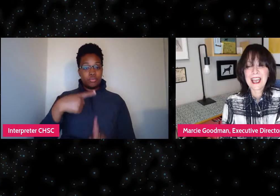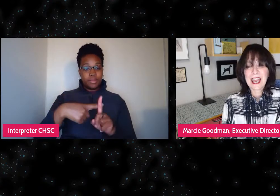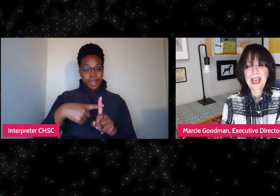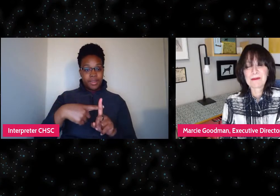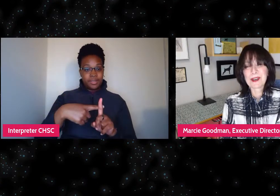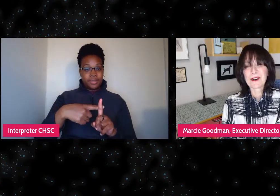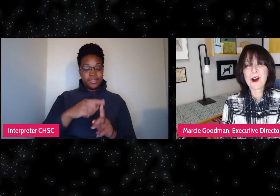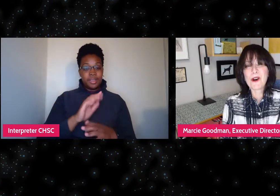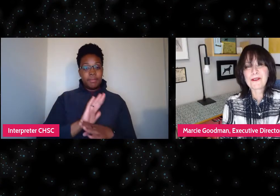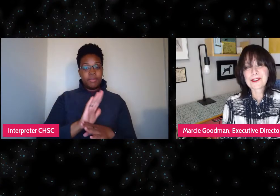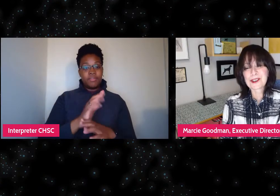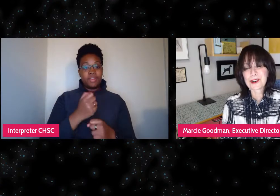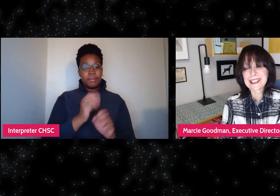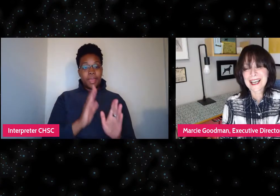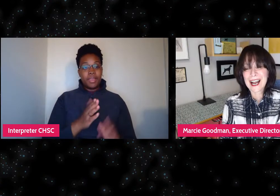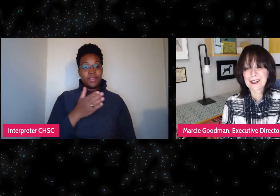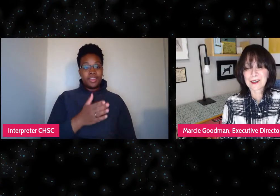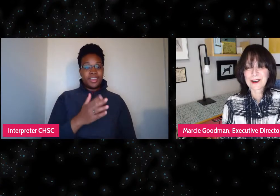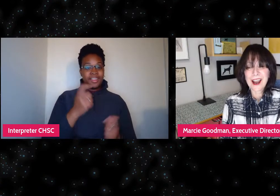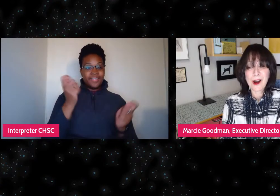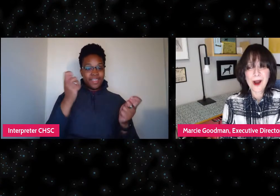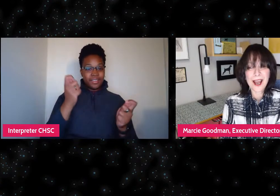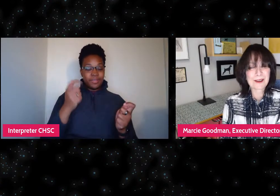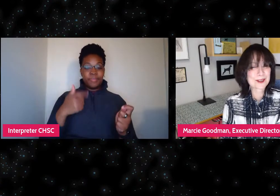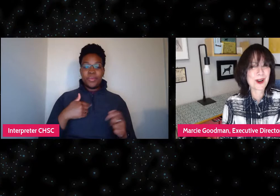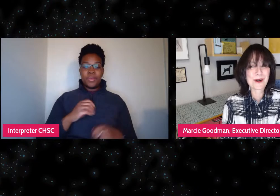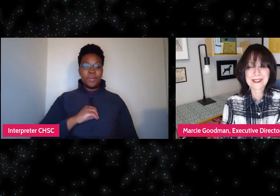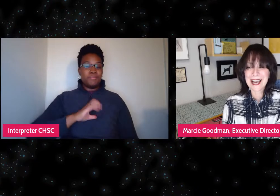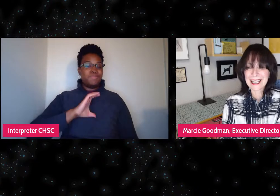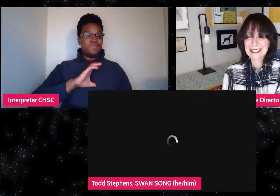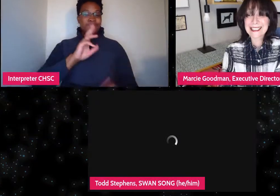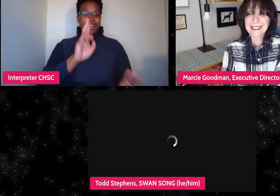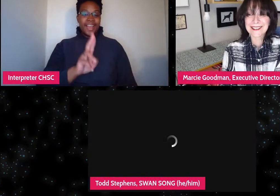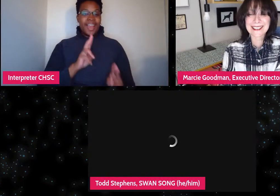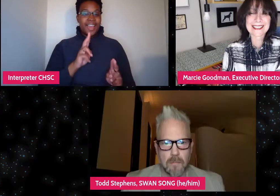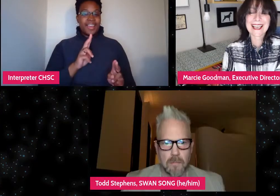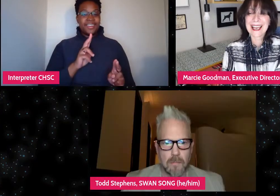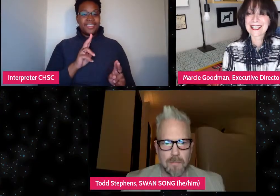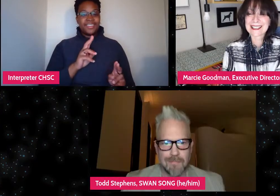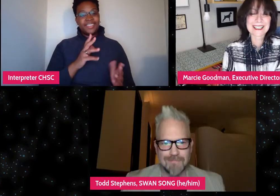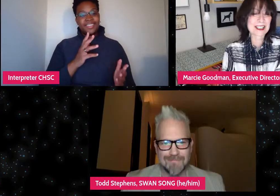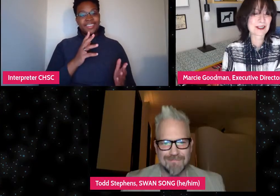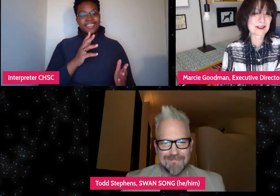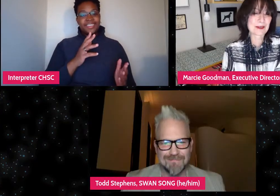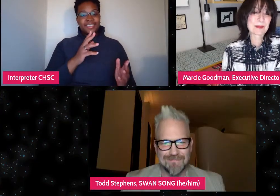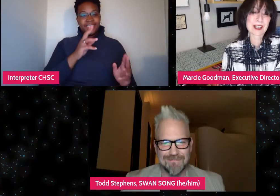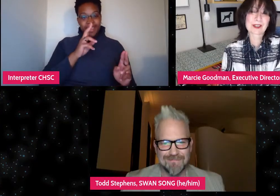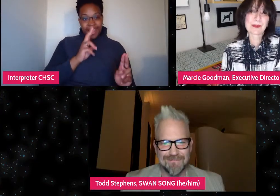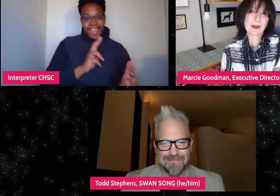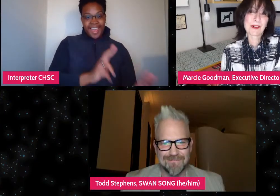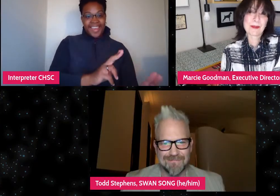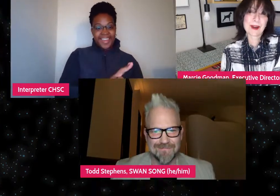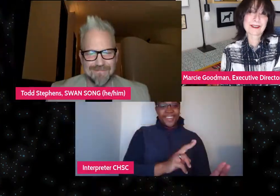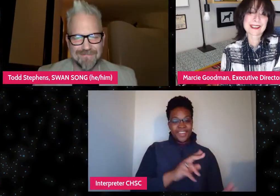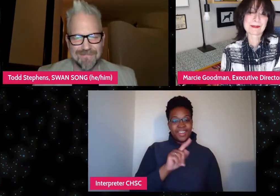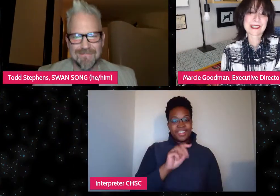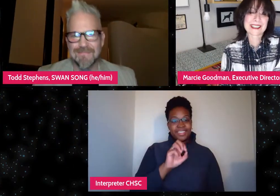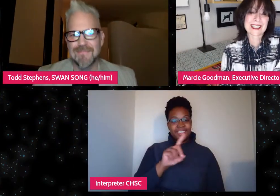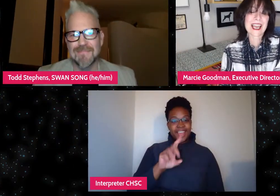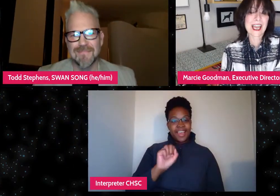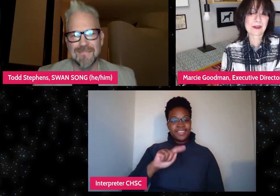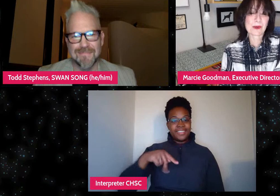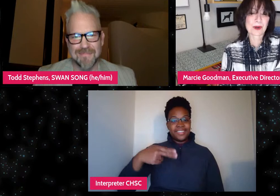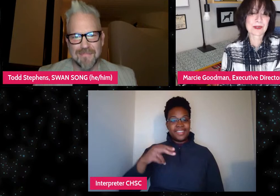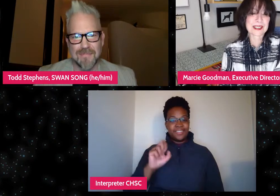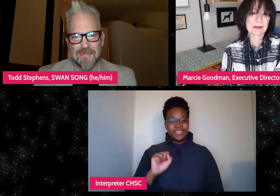festival. And we are overjoyed to honor Ohio's own Todd Stevens as this year's Dreamcatcher program